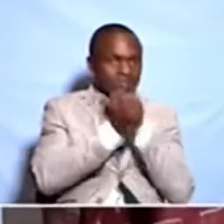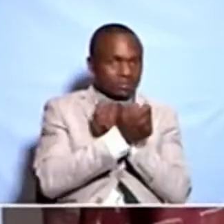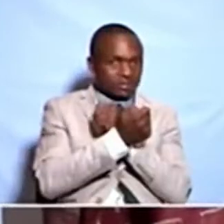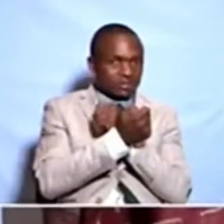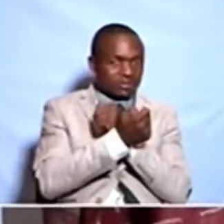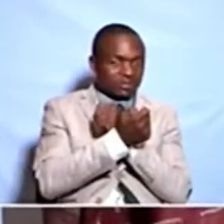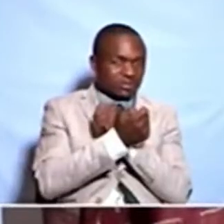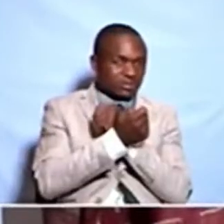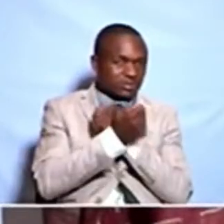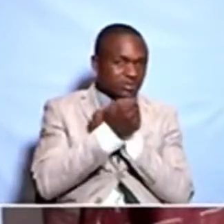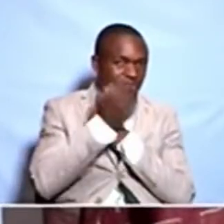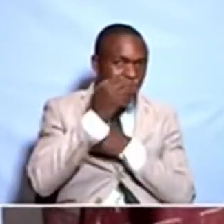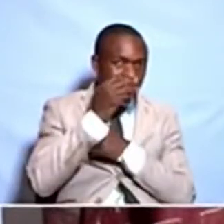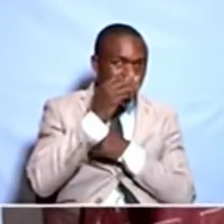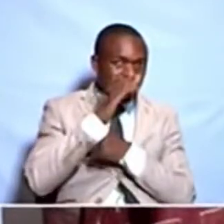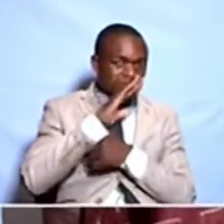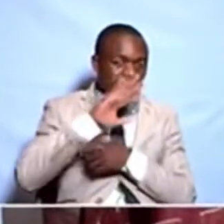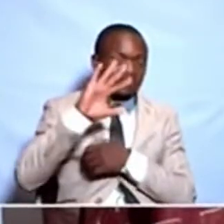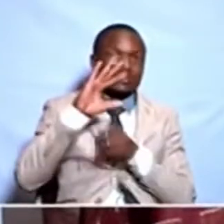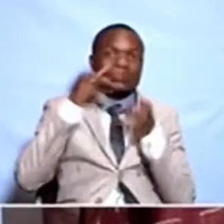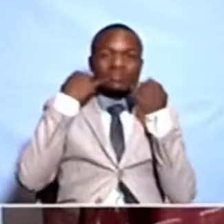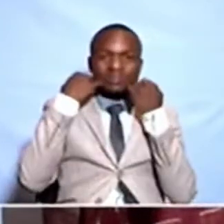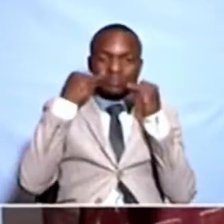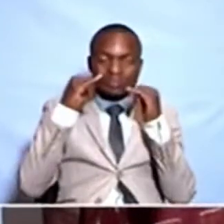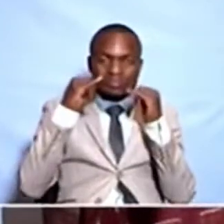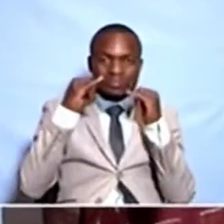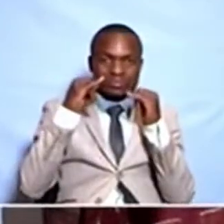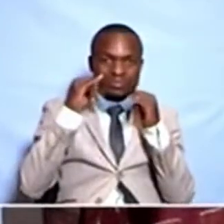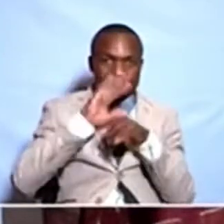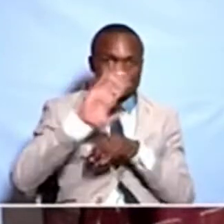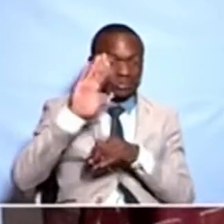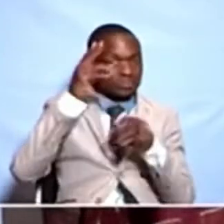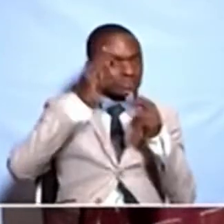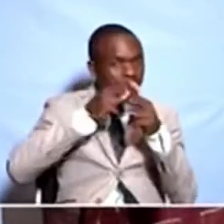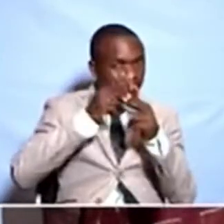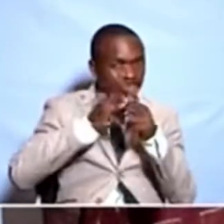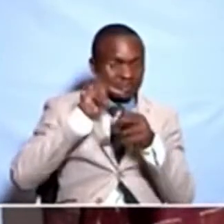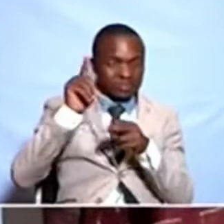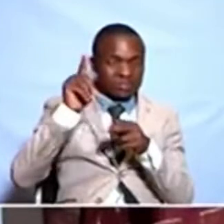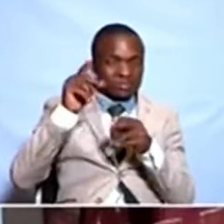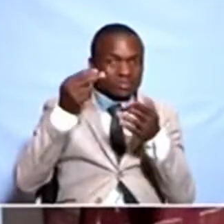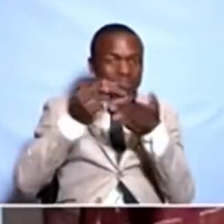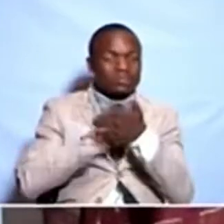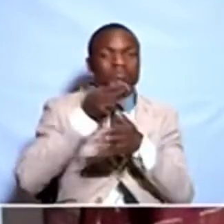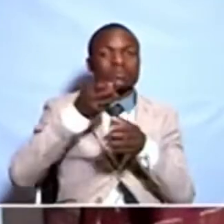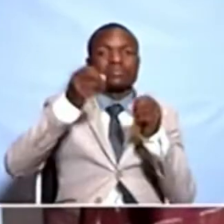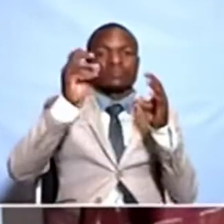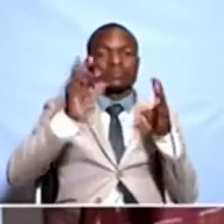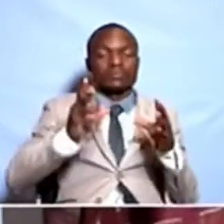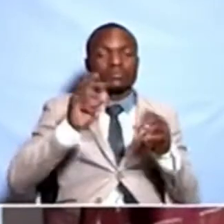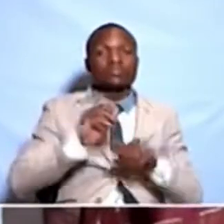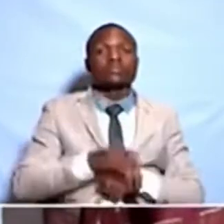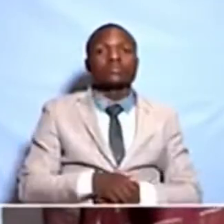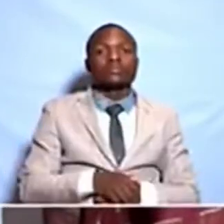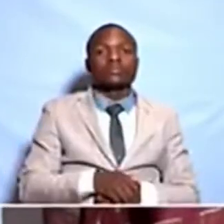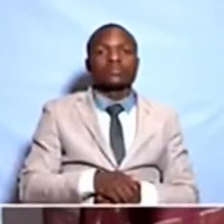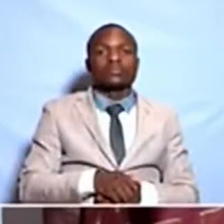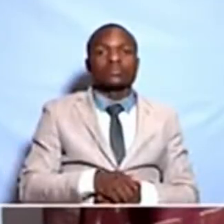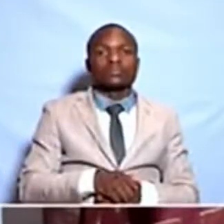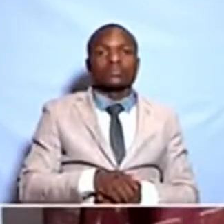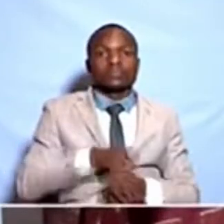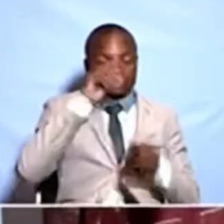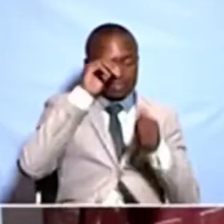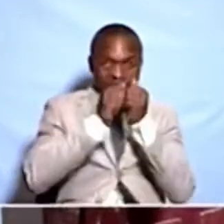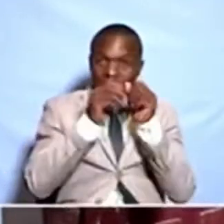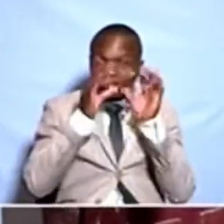into your, the details are changed into your names, you as the new buyer. Because if